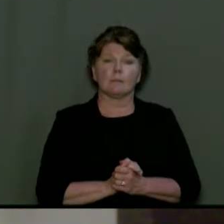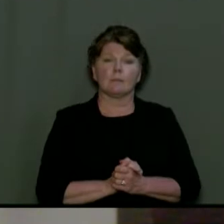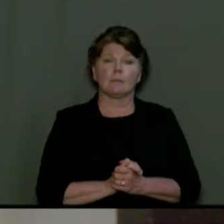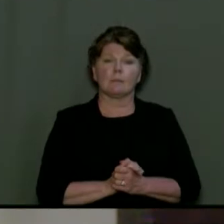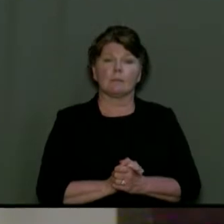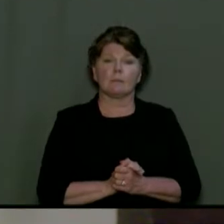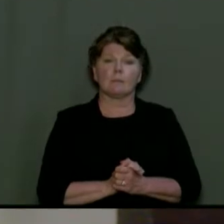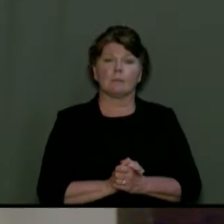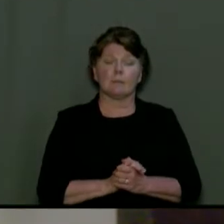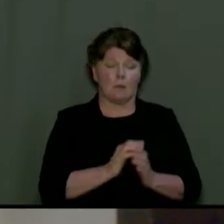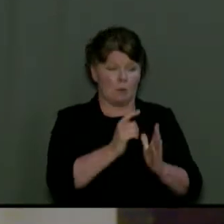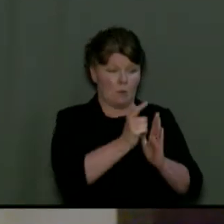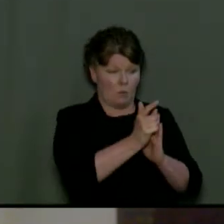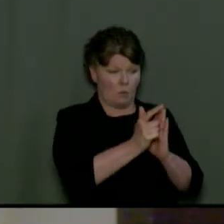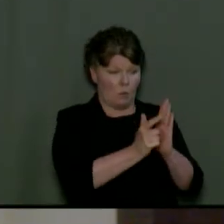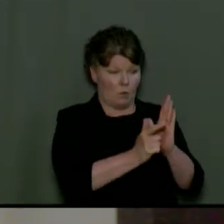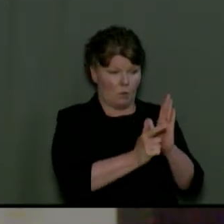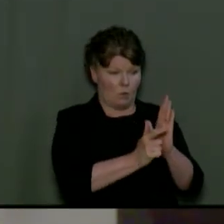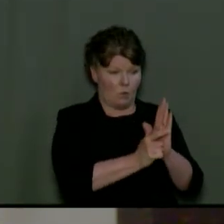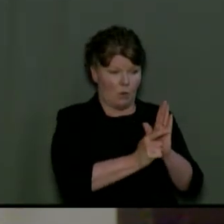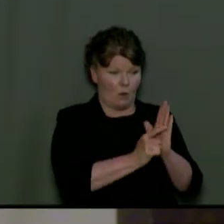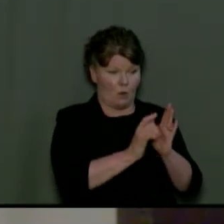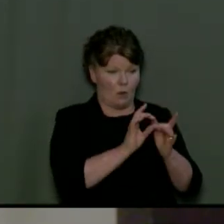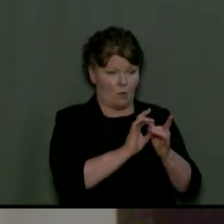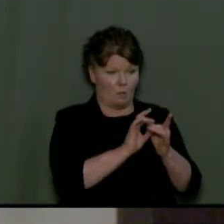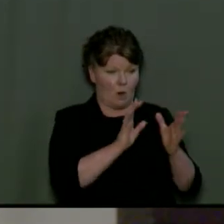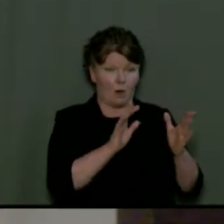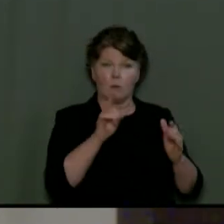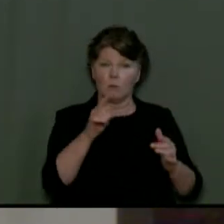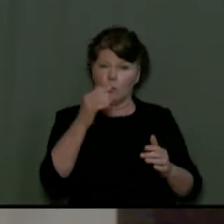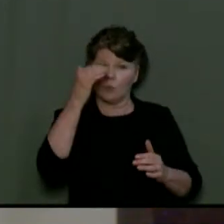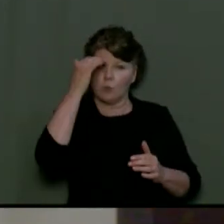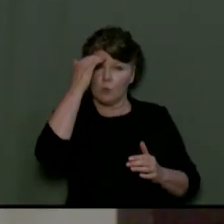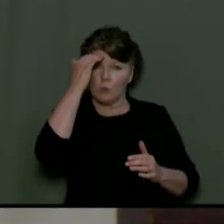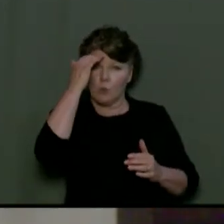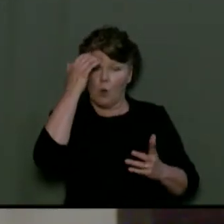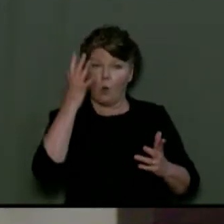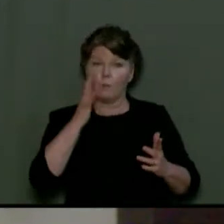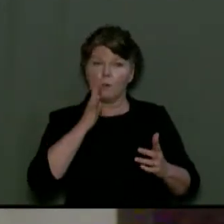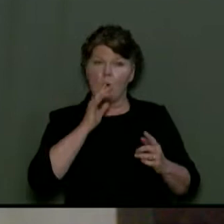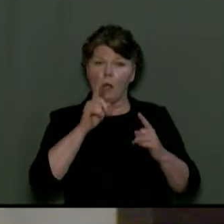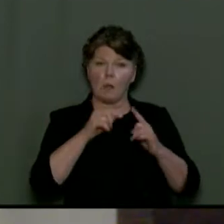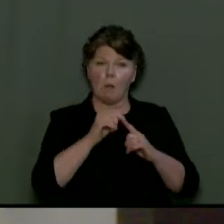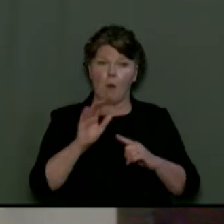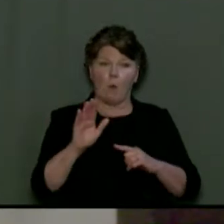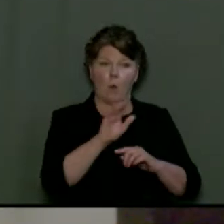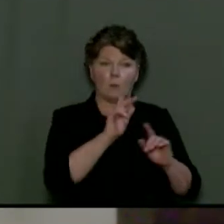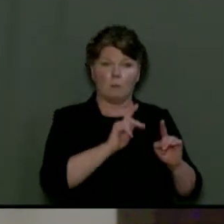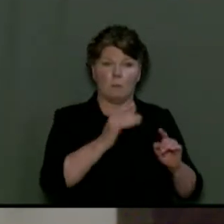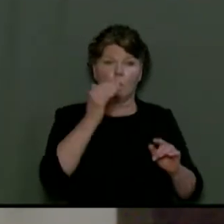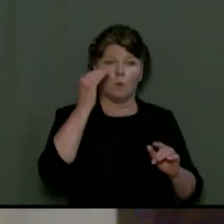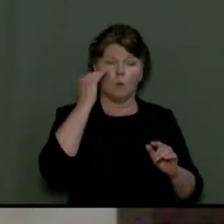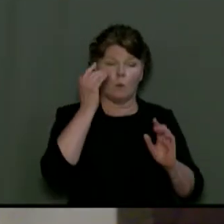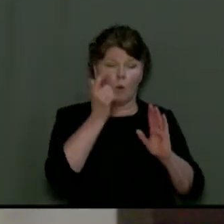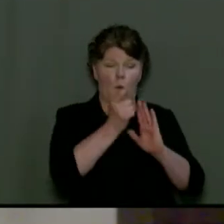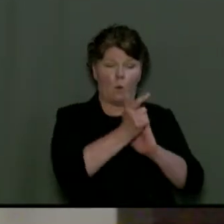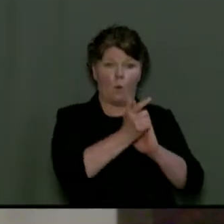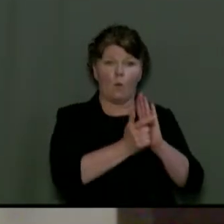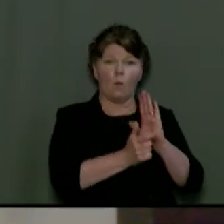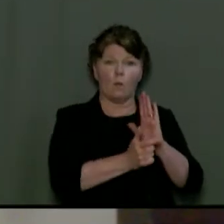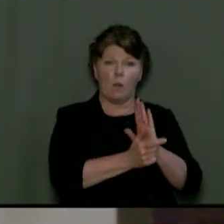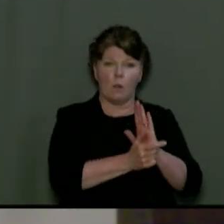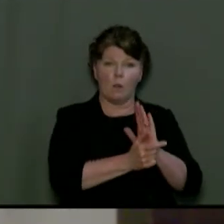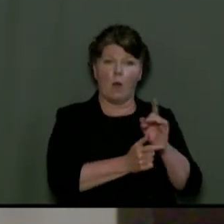Released from the law, or do you not know, brothers, for I am speaking of those who know the law, that the law